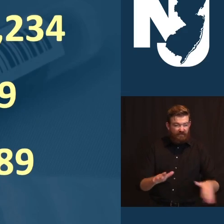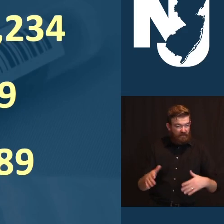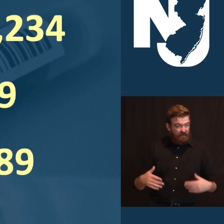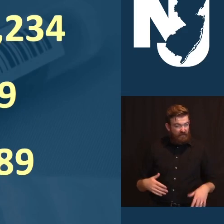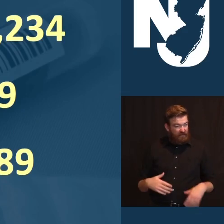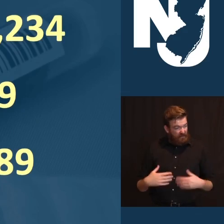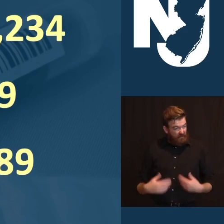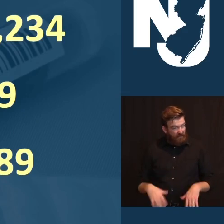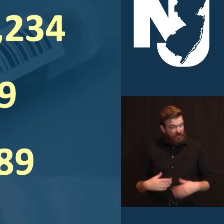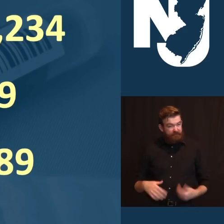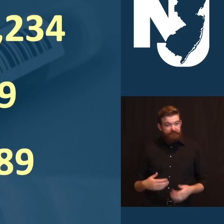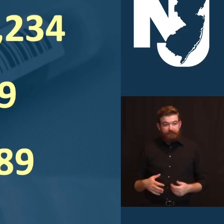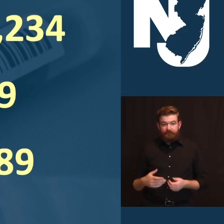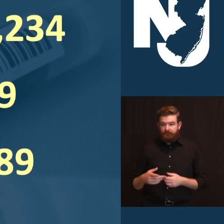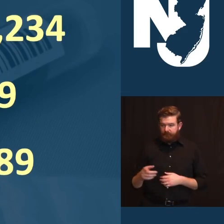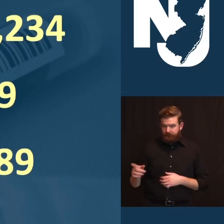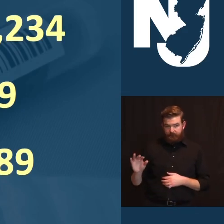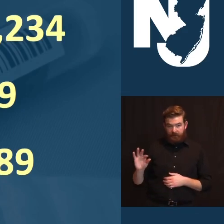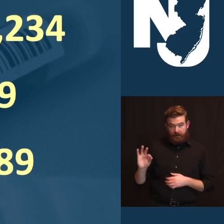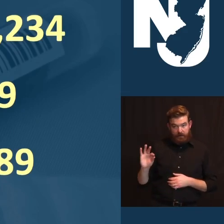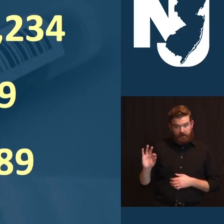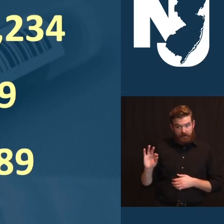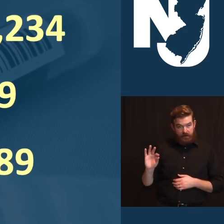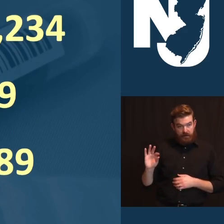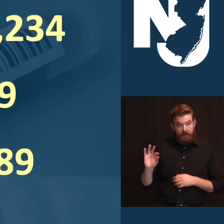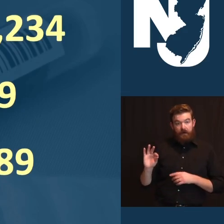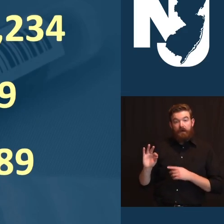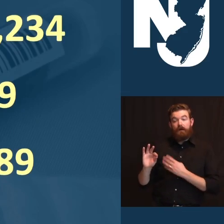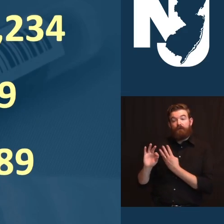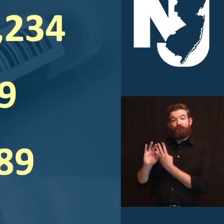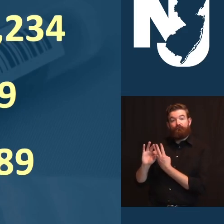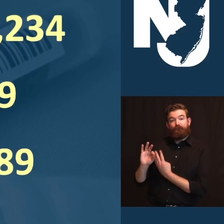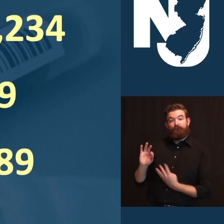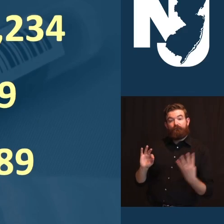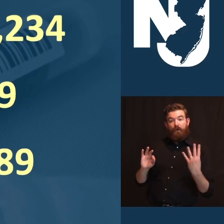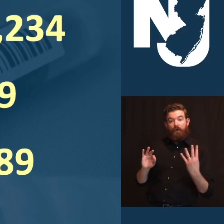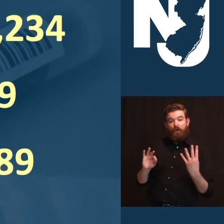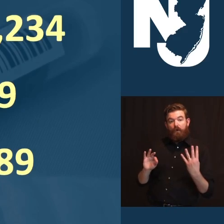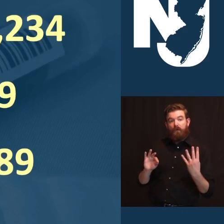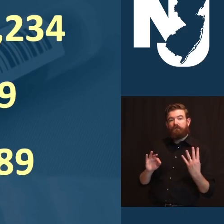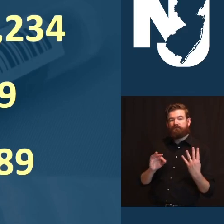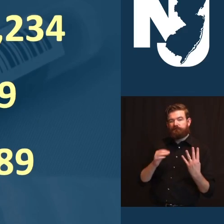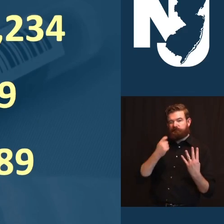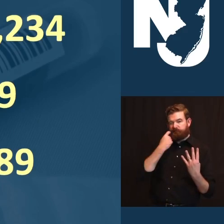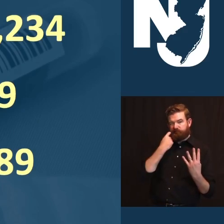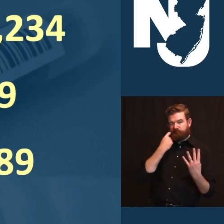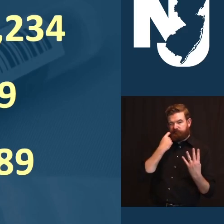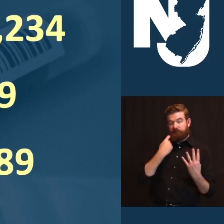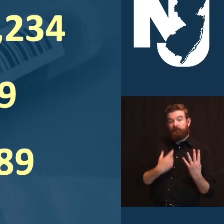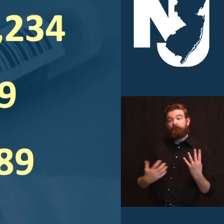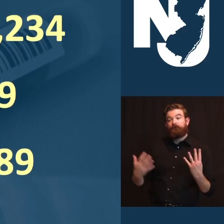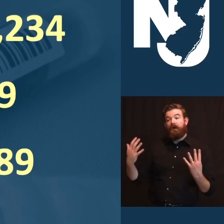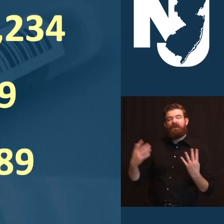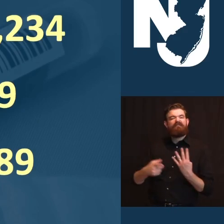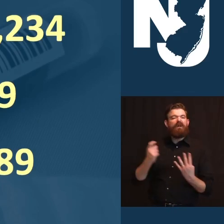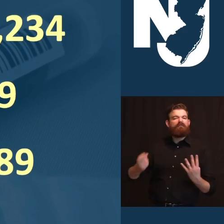from the past 5 days and the rest were from before then. The number of probable deaths has been adjusted, revised upward by